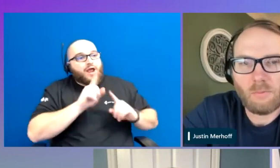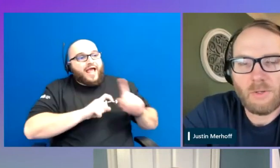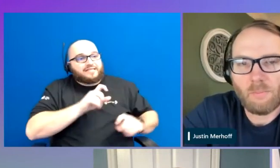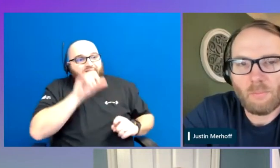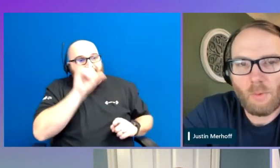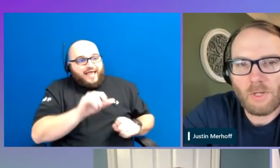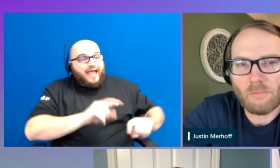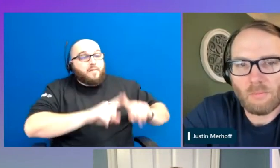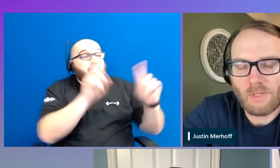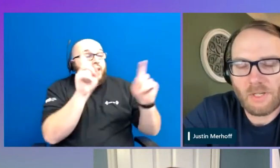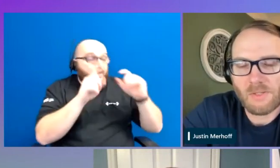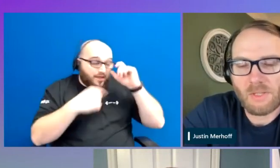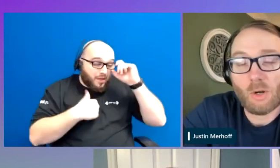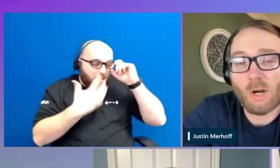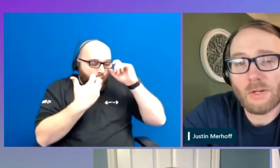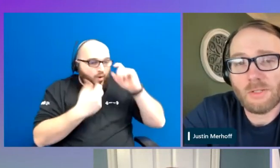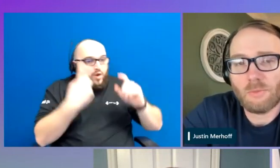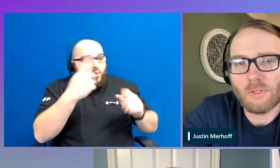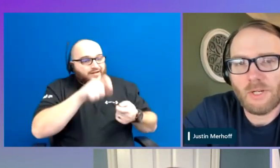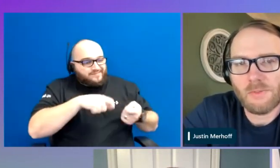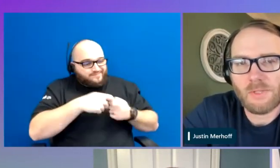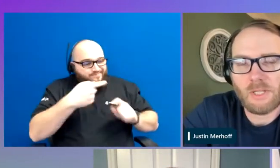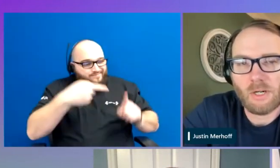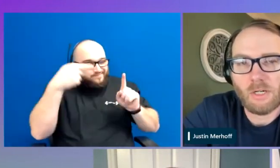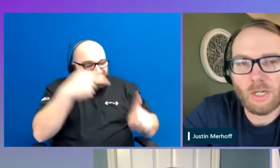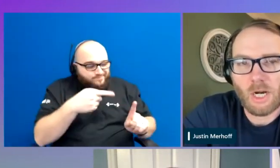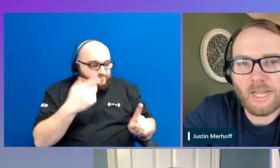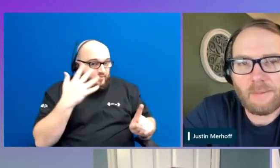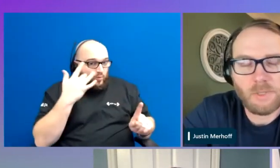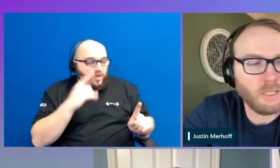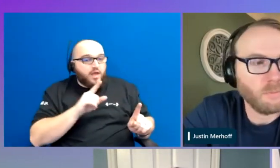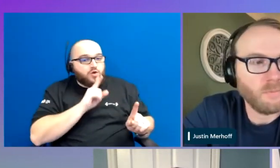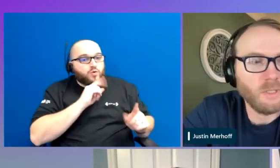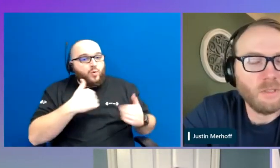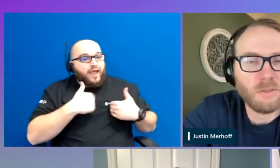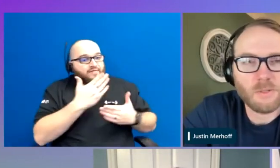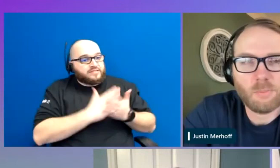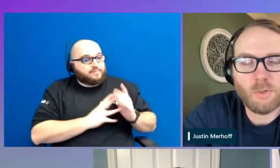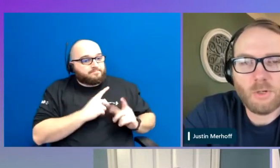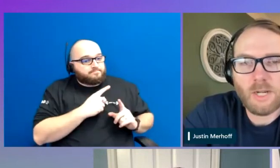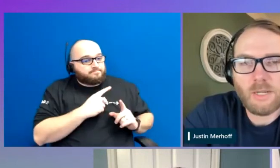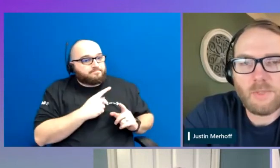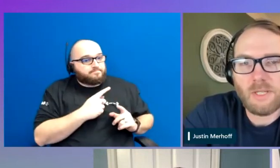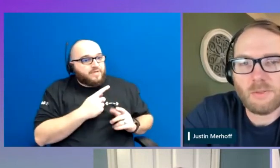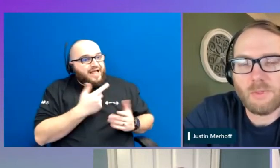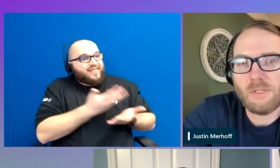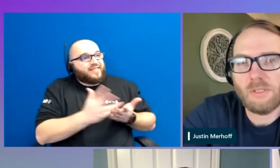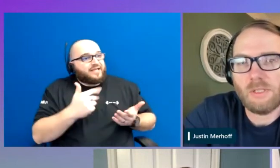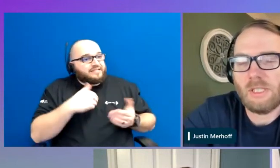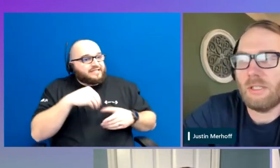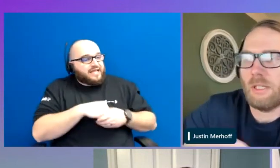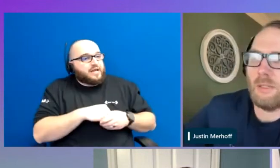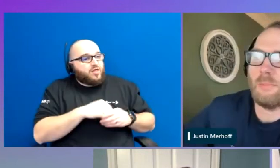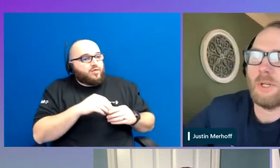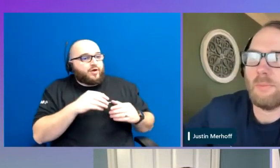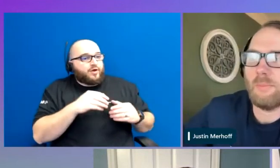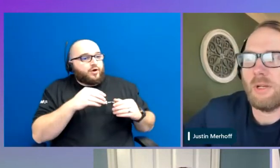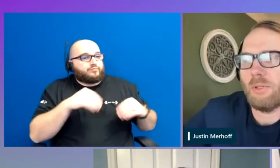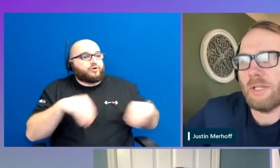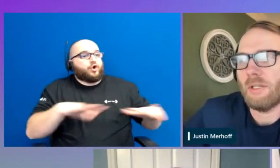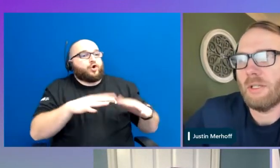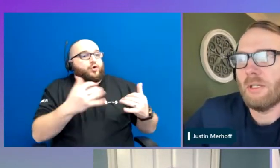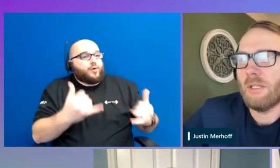to make one point because there are some trends that are happening. There's a program that has recently